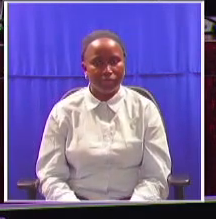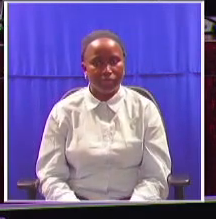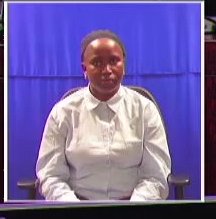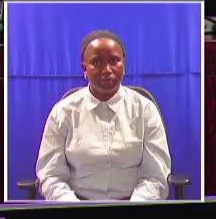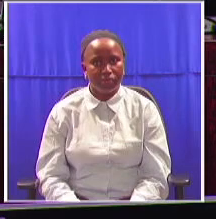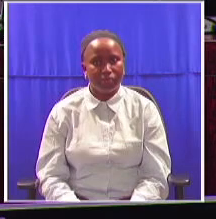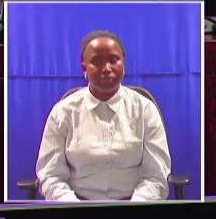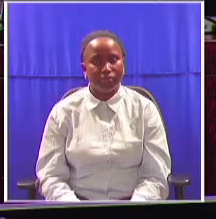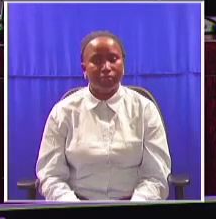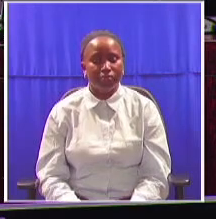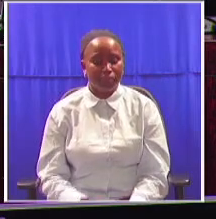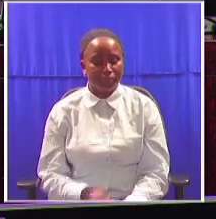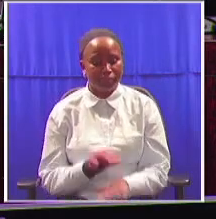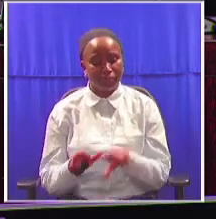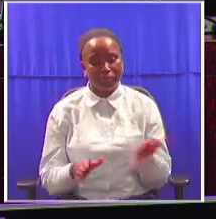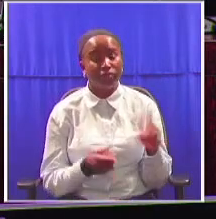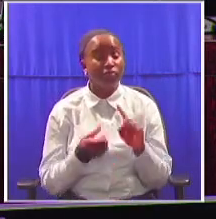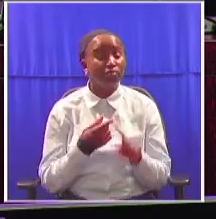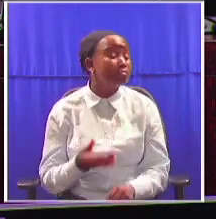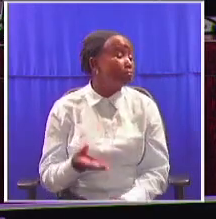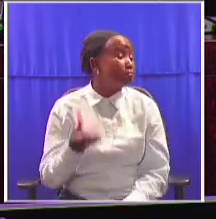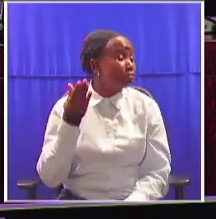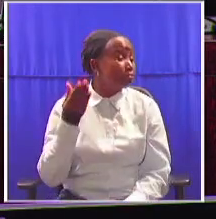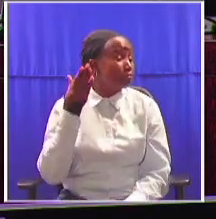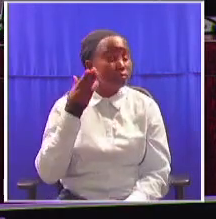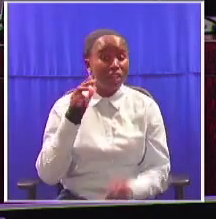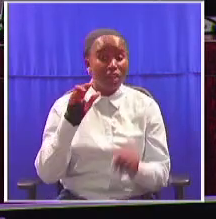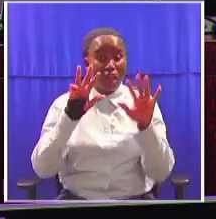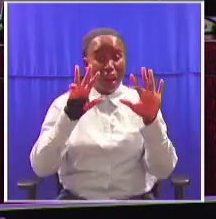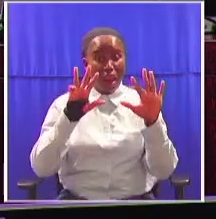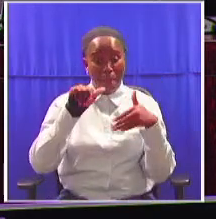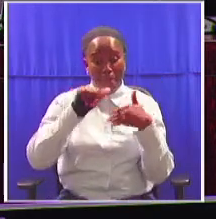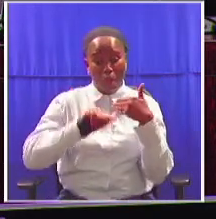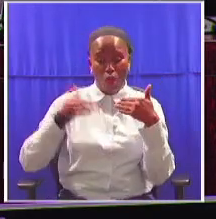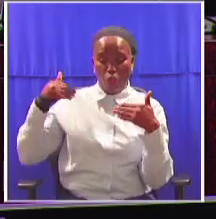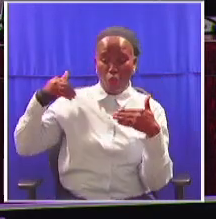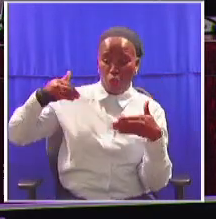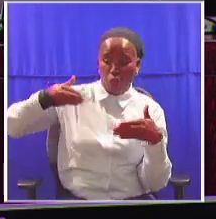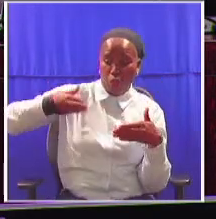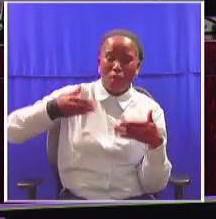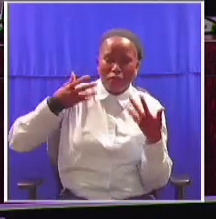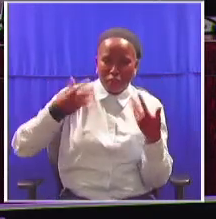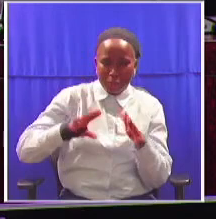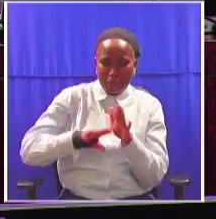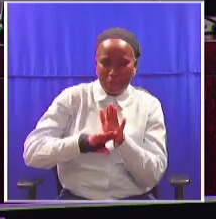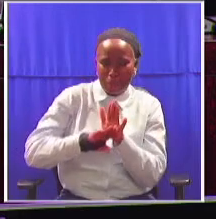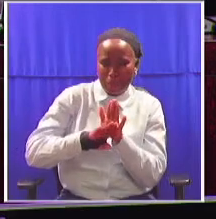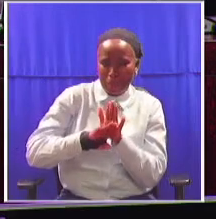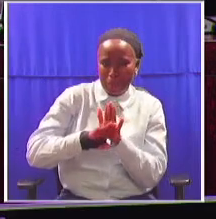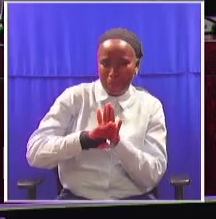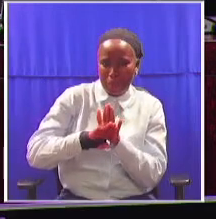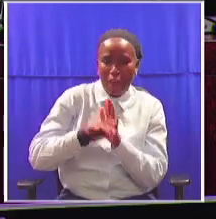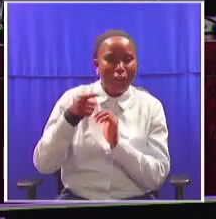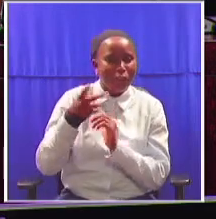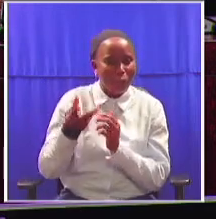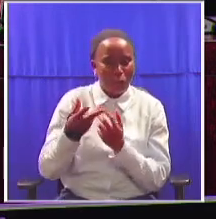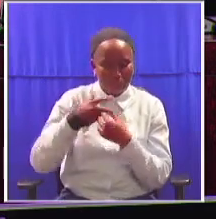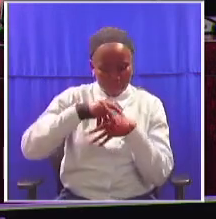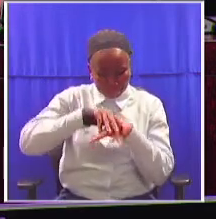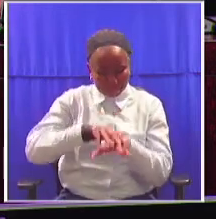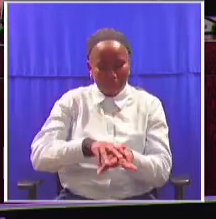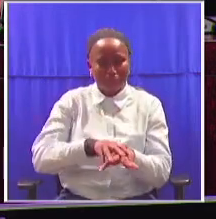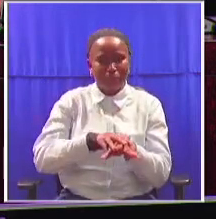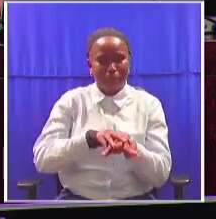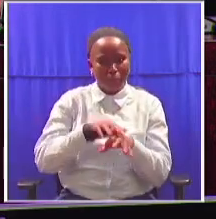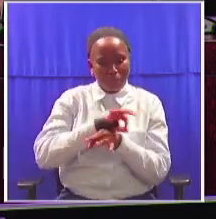Over the past 9 months, we have made progress in implementing the measures that we did outline in the